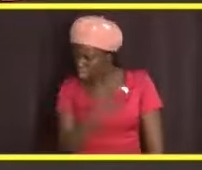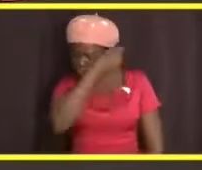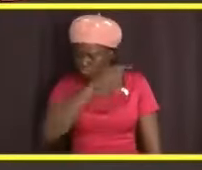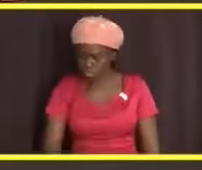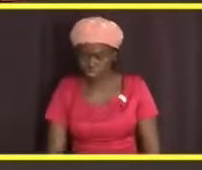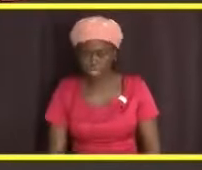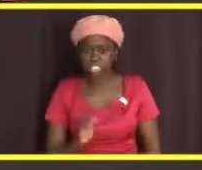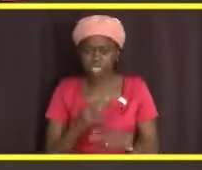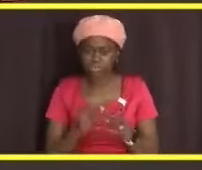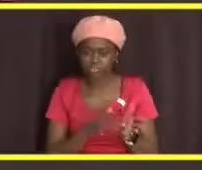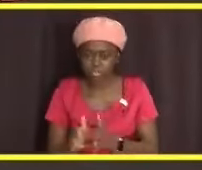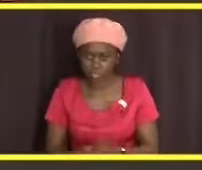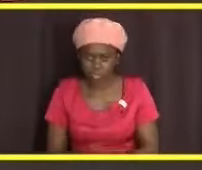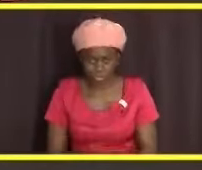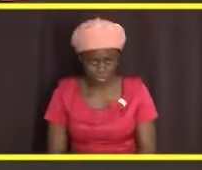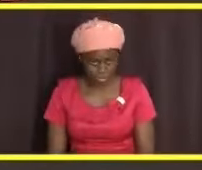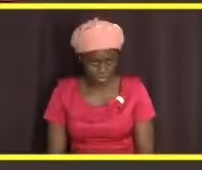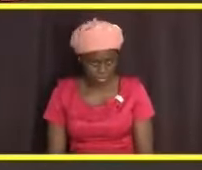Paul preaches.